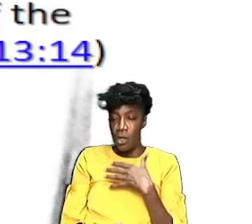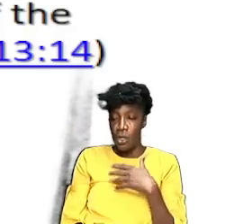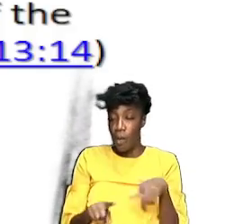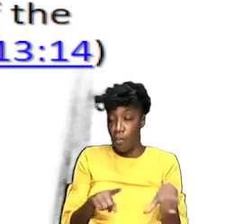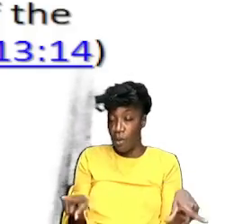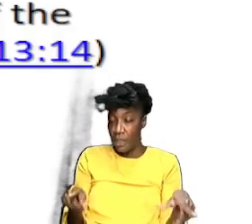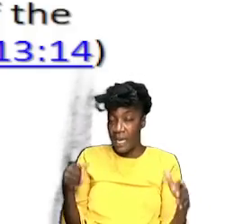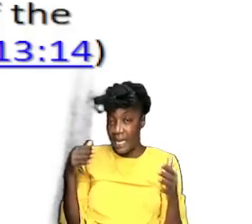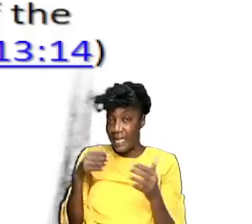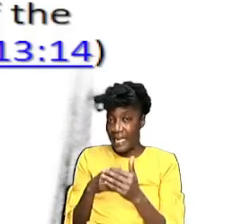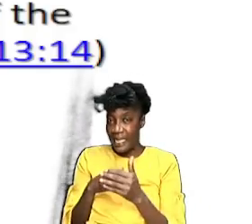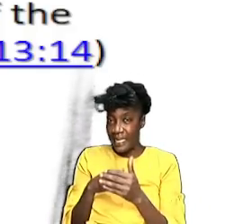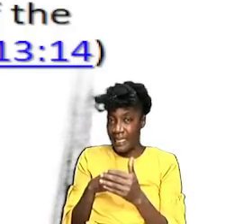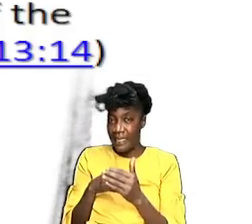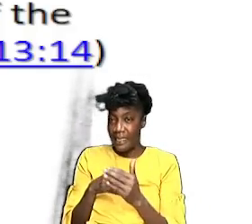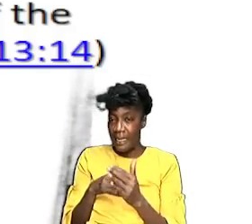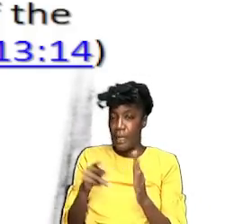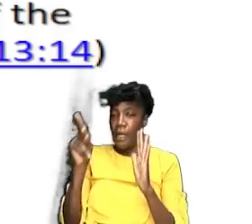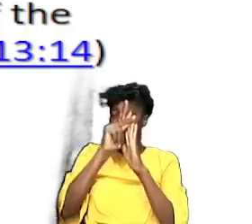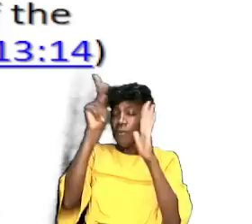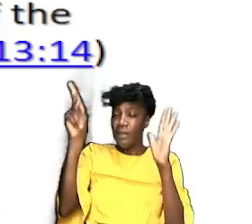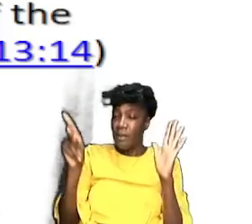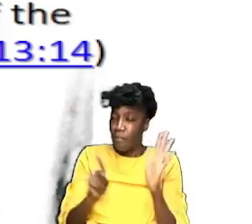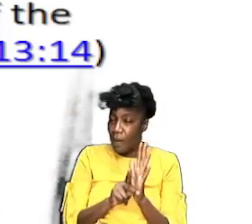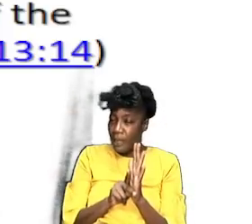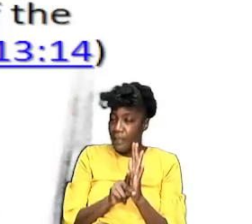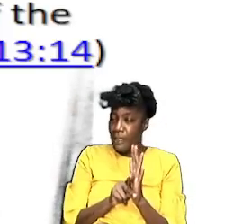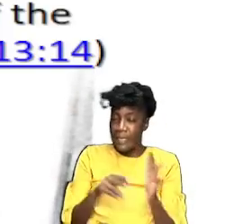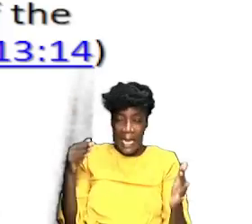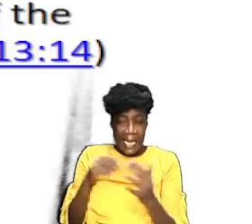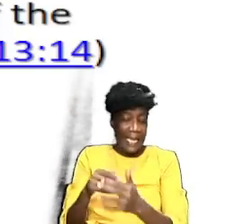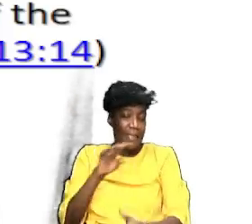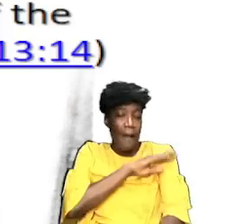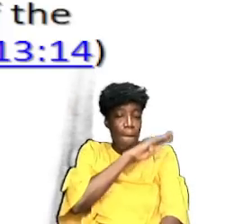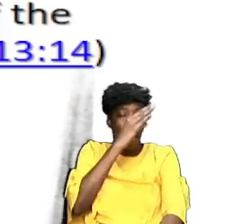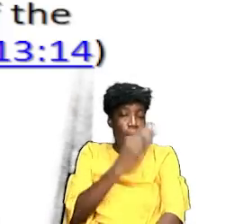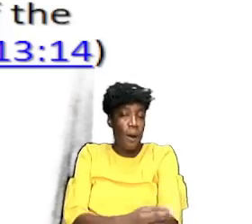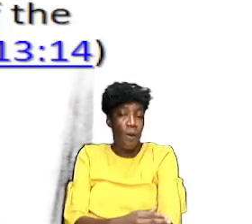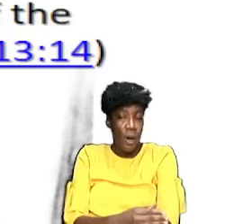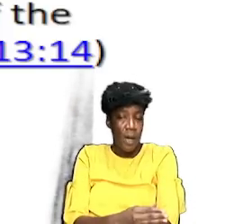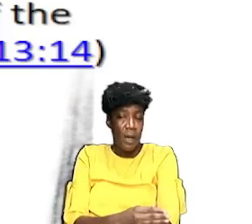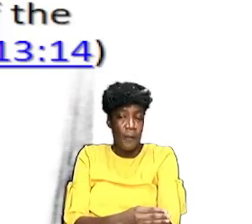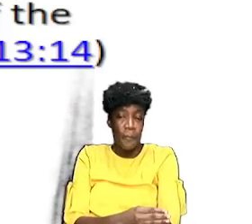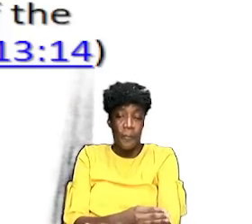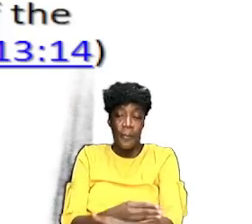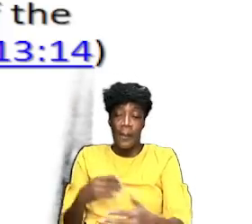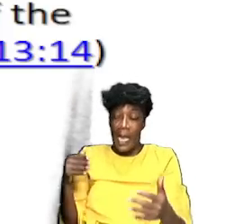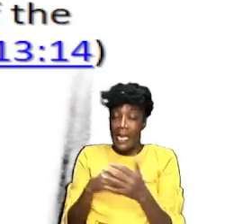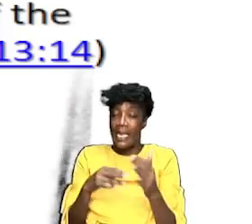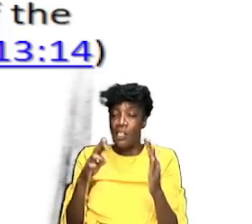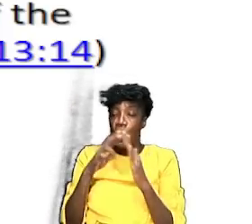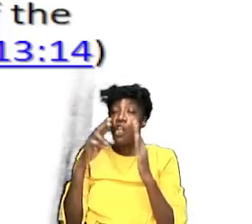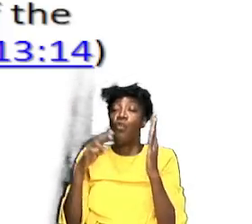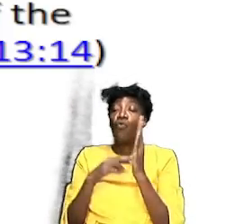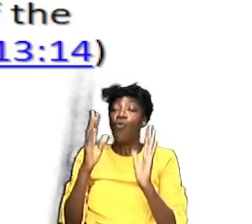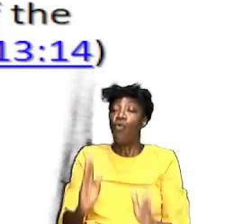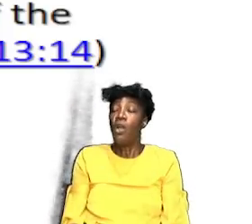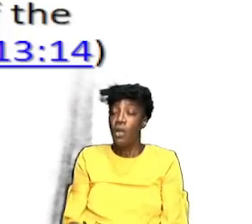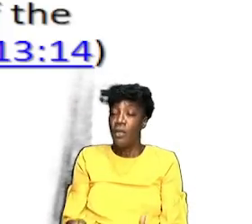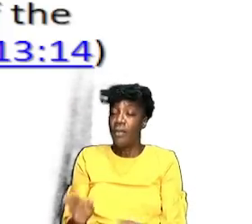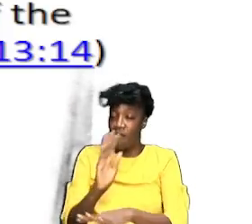but against principalities, against powers, against the rulers of the darkness of this